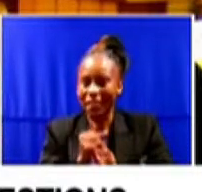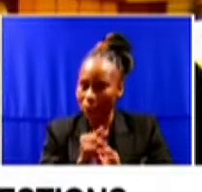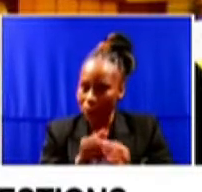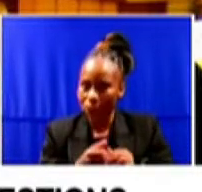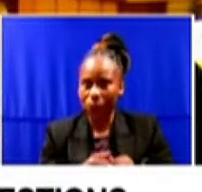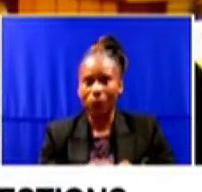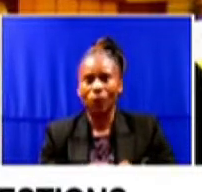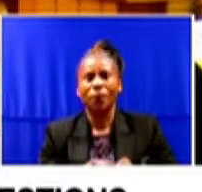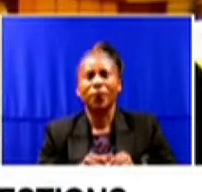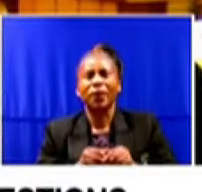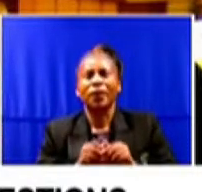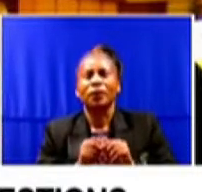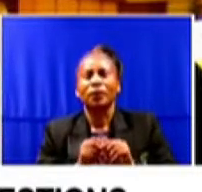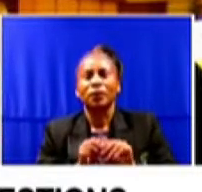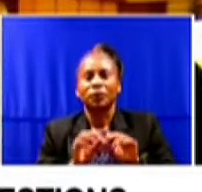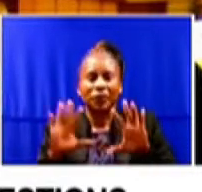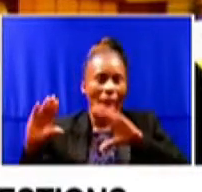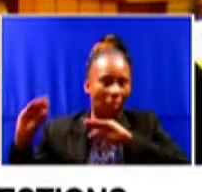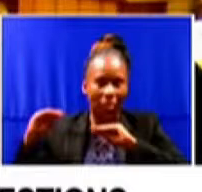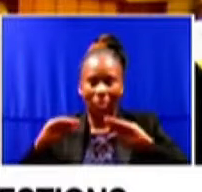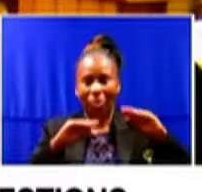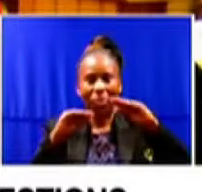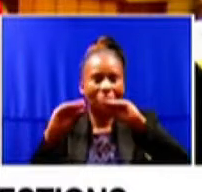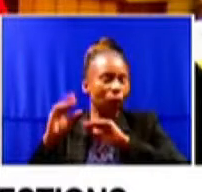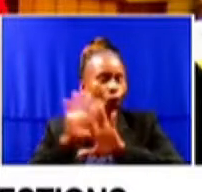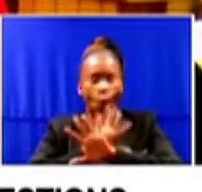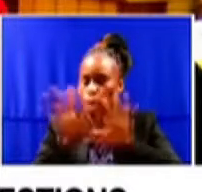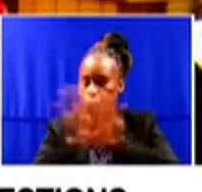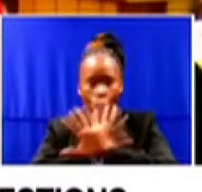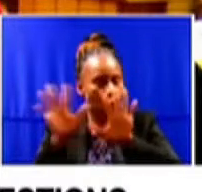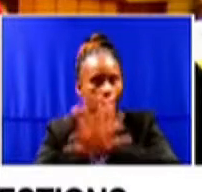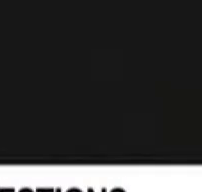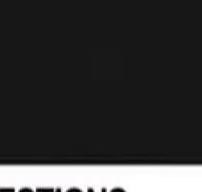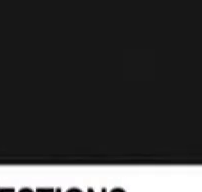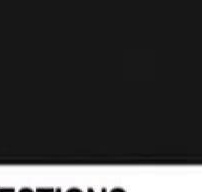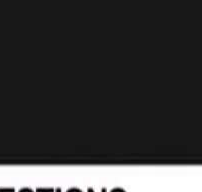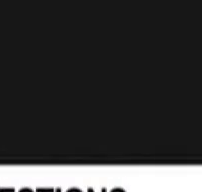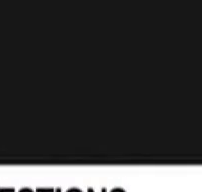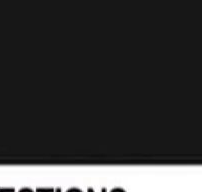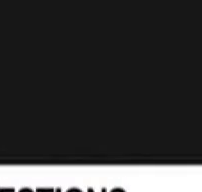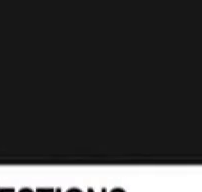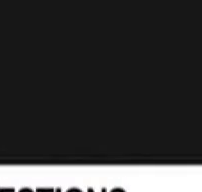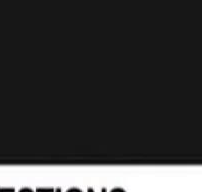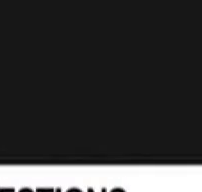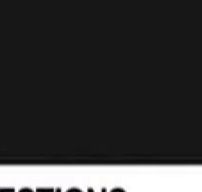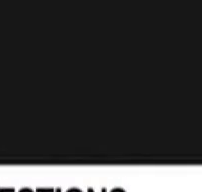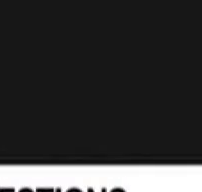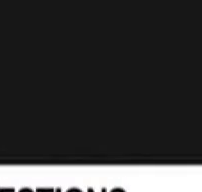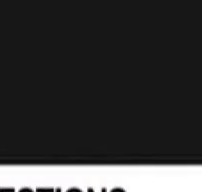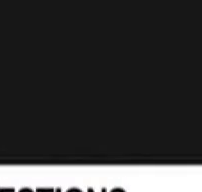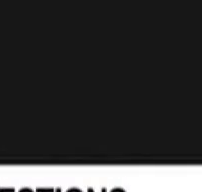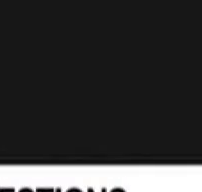No. Questions No. that are going to guide the country. No, you are out of Unlike order. this direction that You are have done.